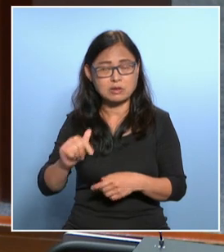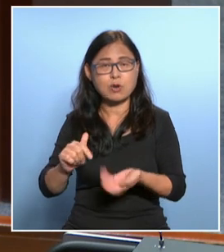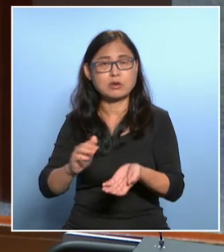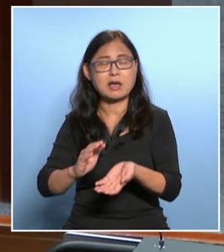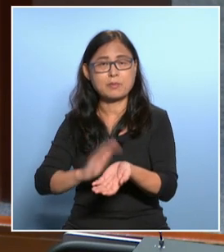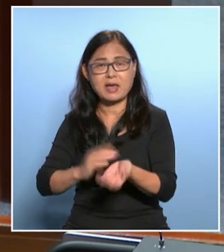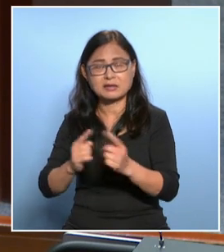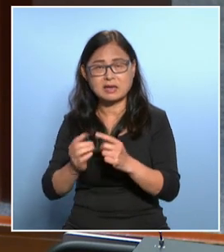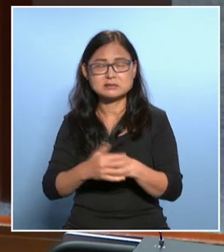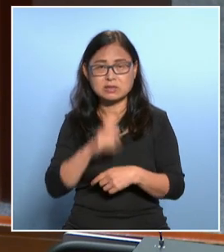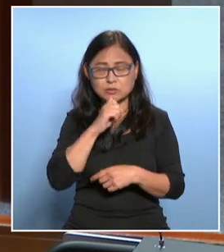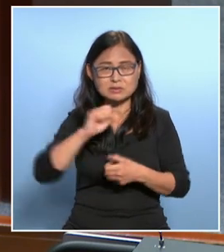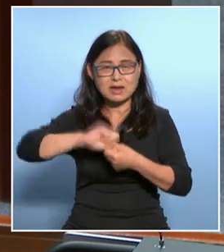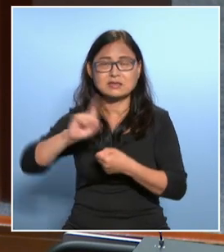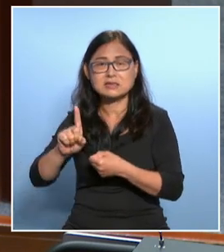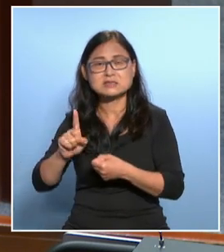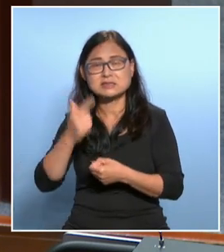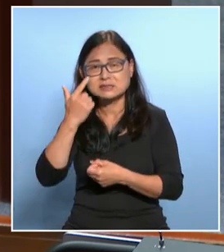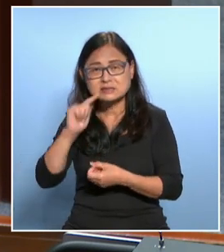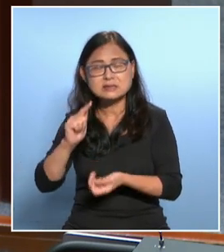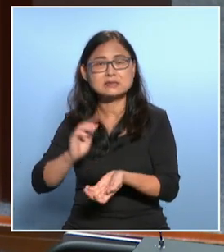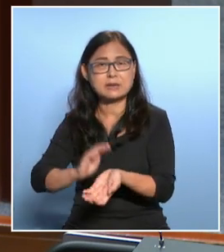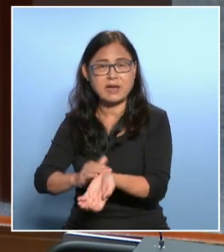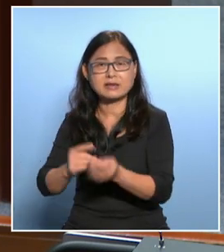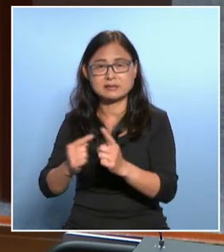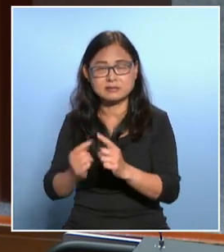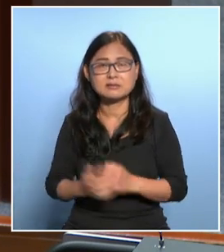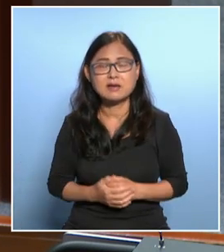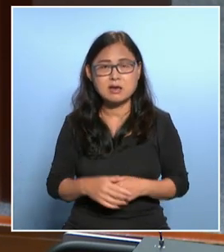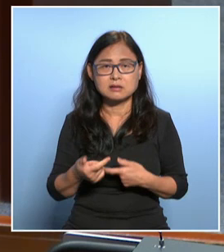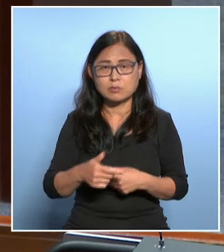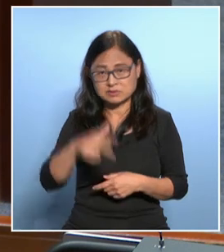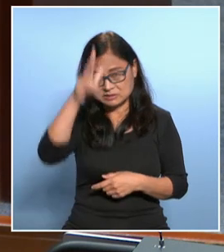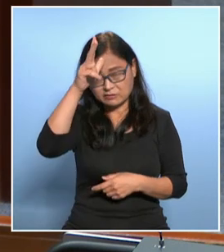for every 9 old cases, there is 1 new case.